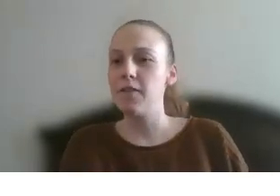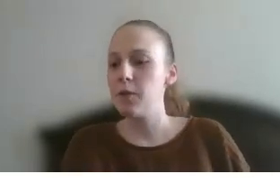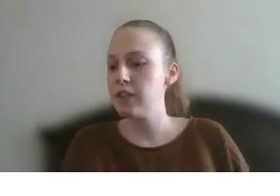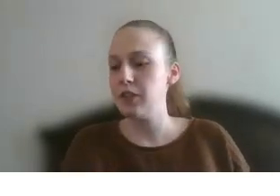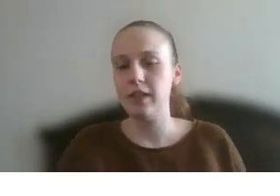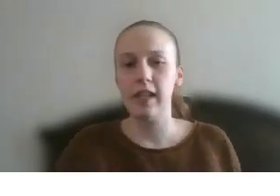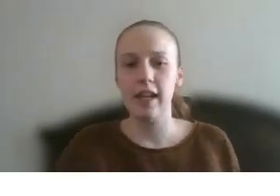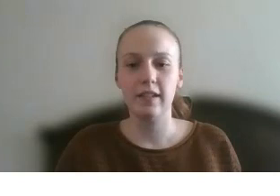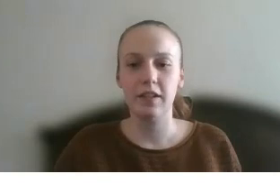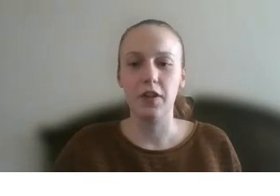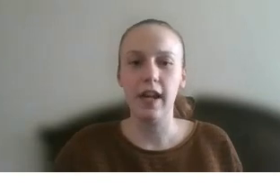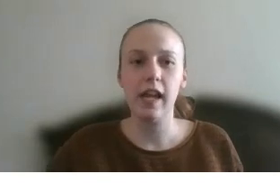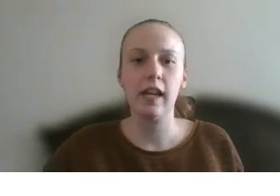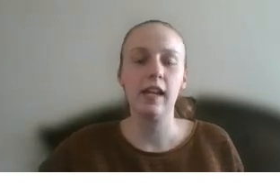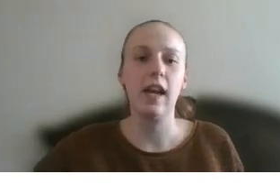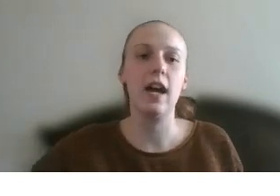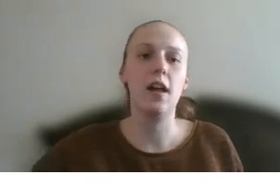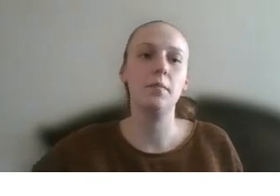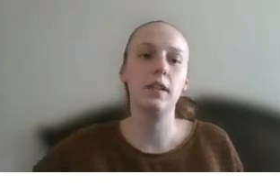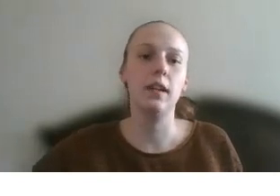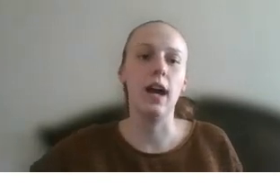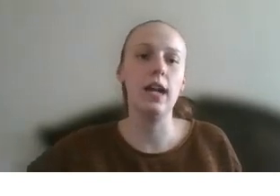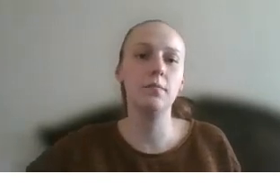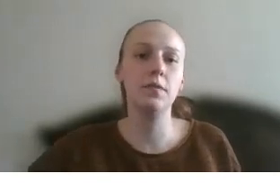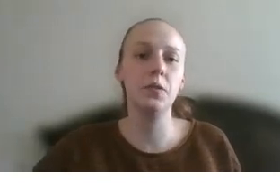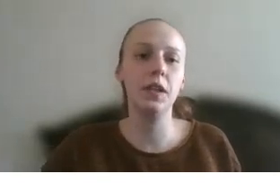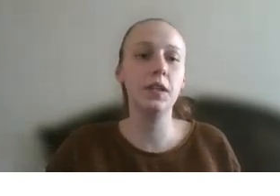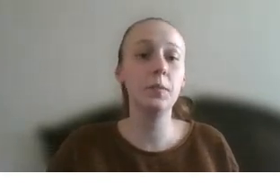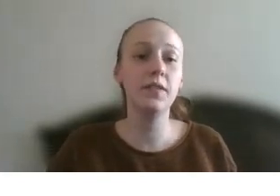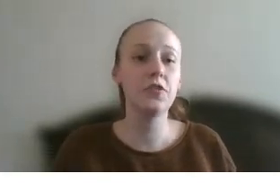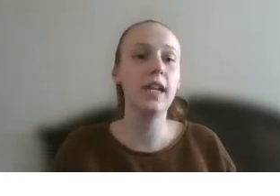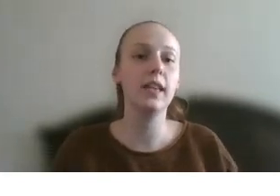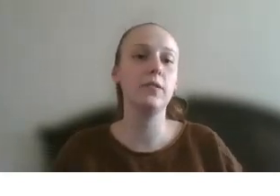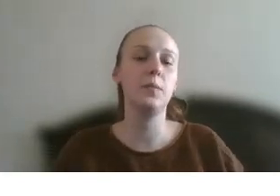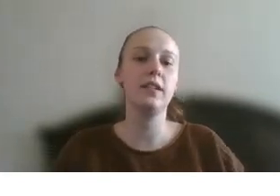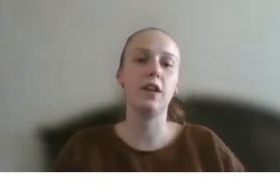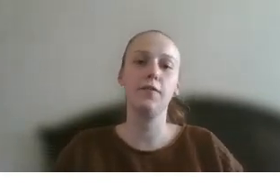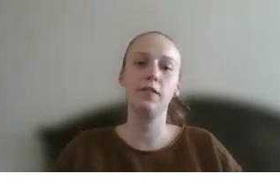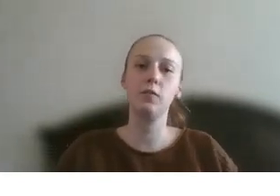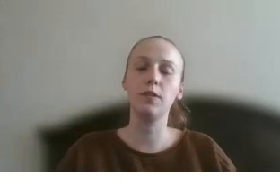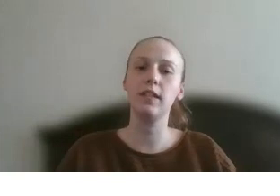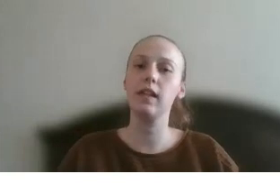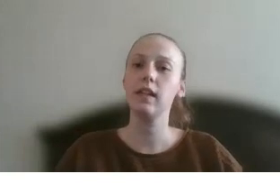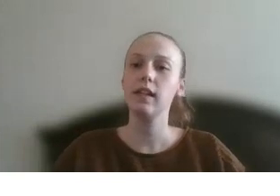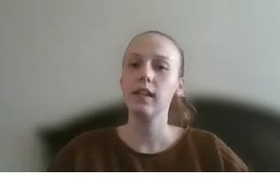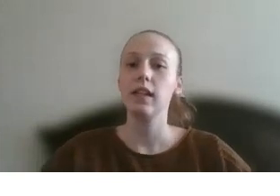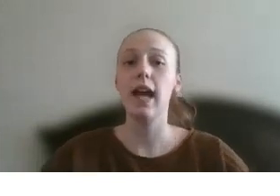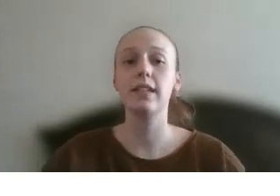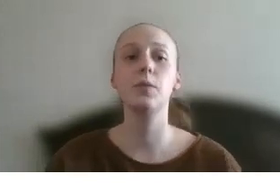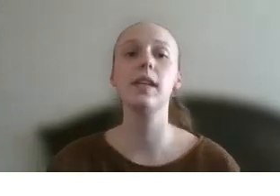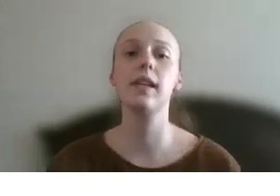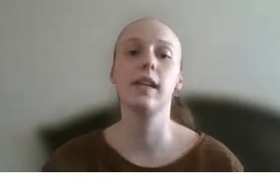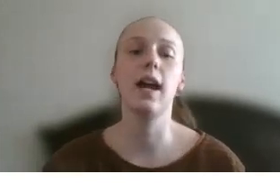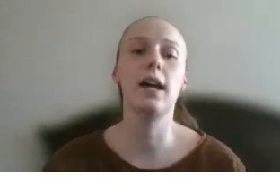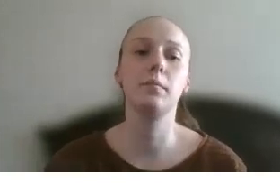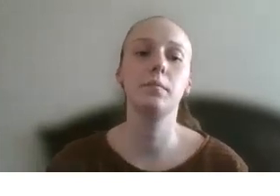So welcome everyone to today's training. I'm doing a little bit of a training that was based off of what we did